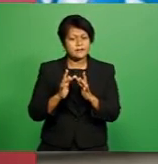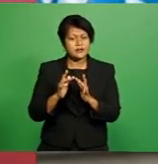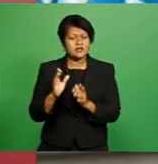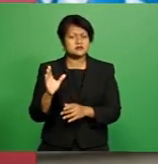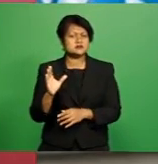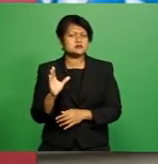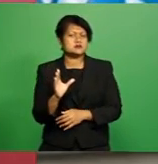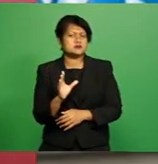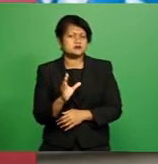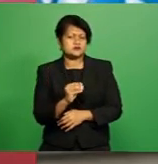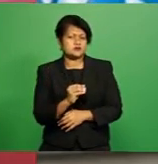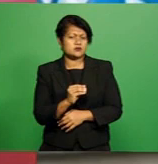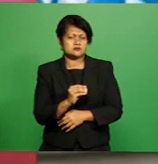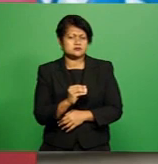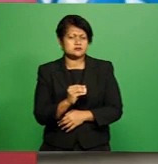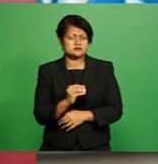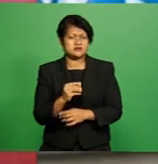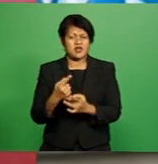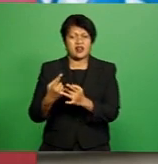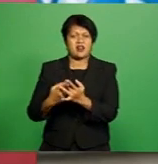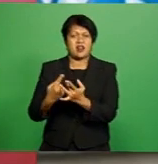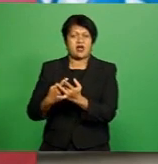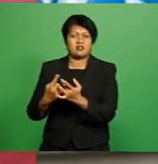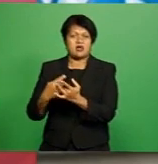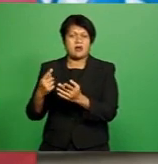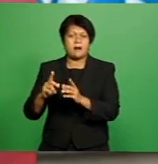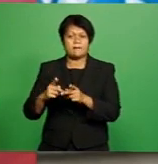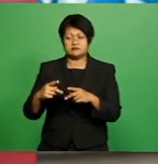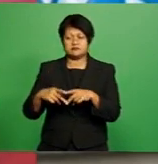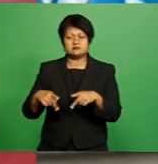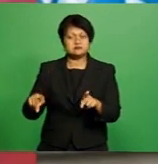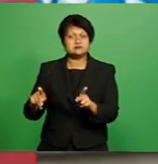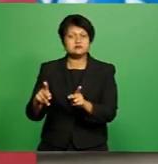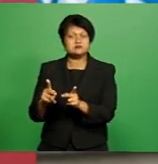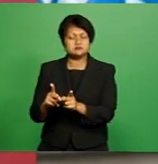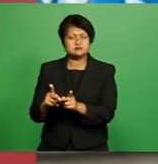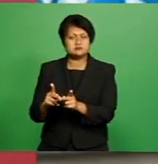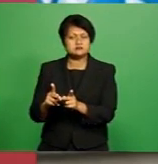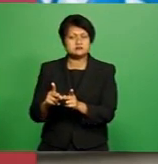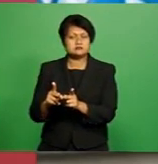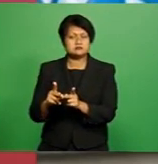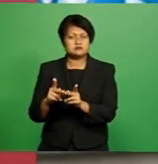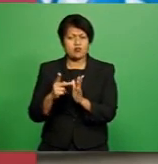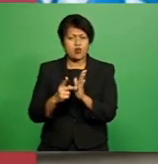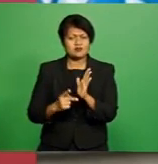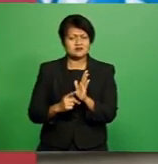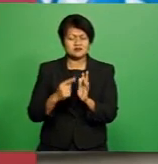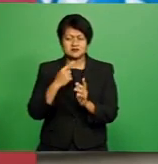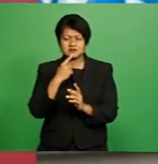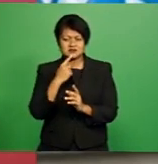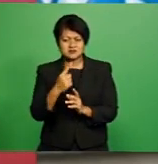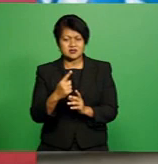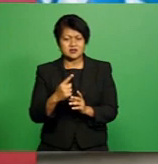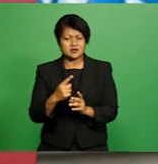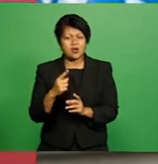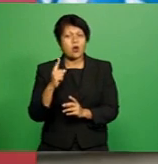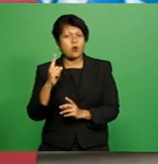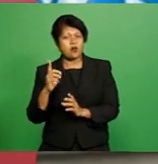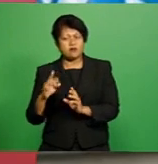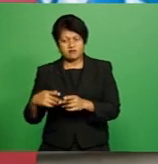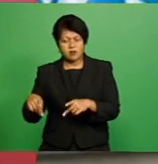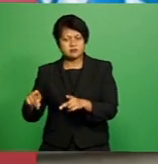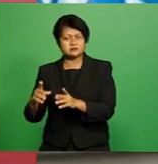from another political party, suggesting to us that they are active in the formation of another party,